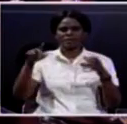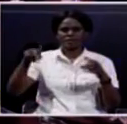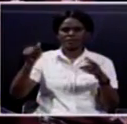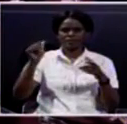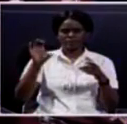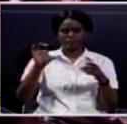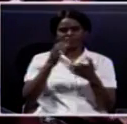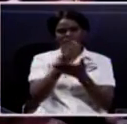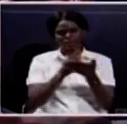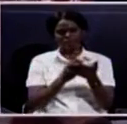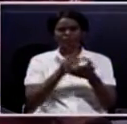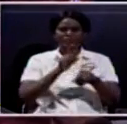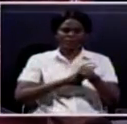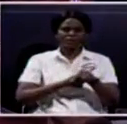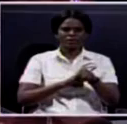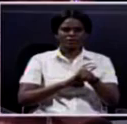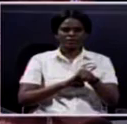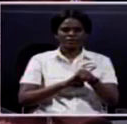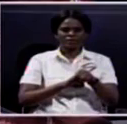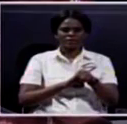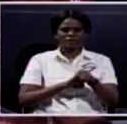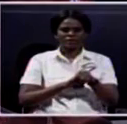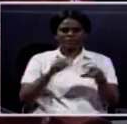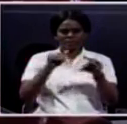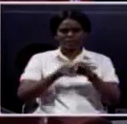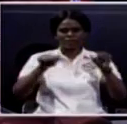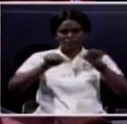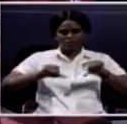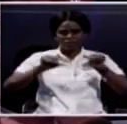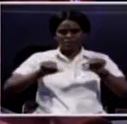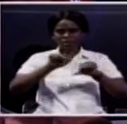can reduce on those audit queries if we also